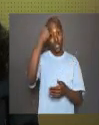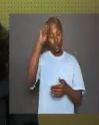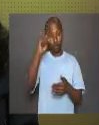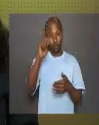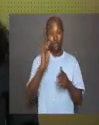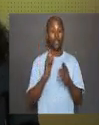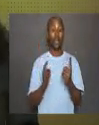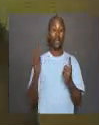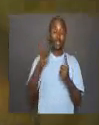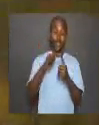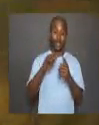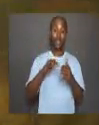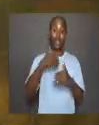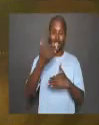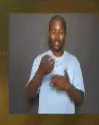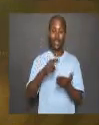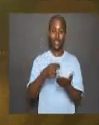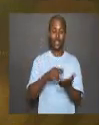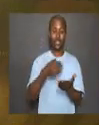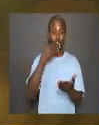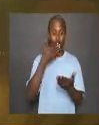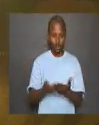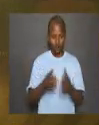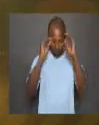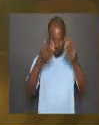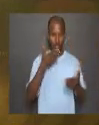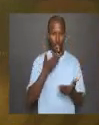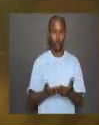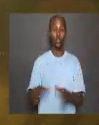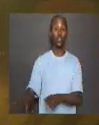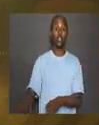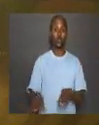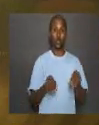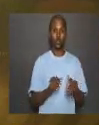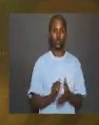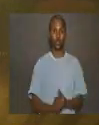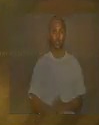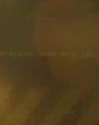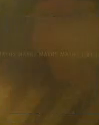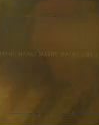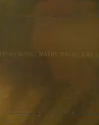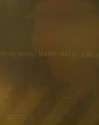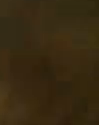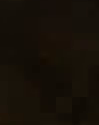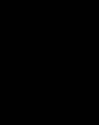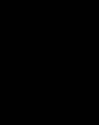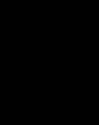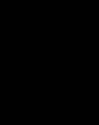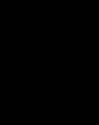mean value theorem. Until next lesson, thank you, teacher. Thank you, students.